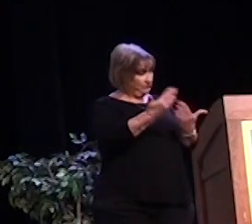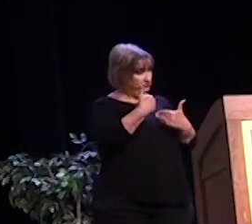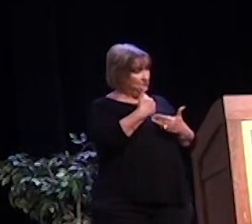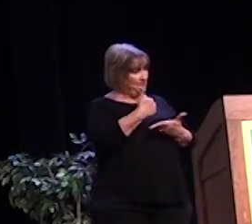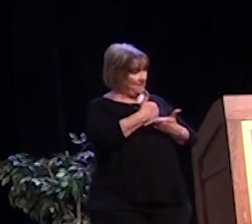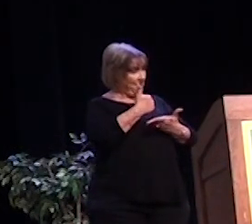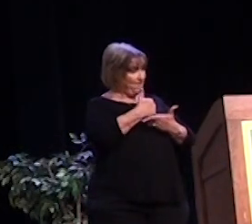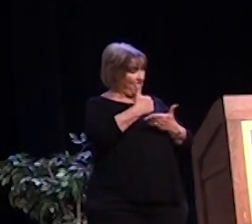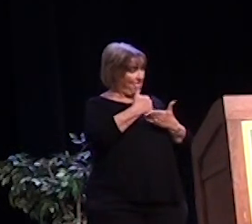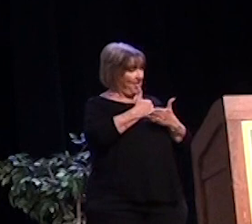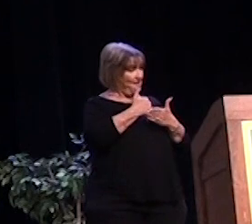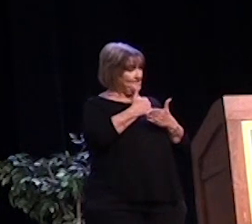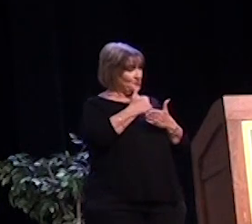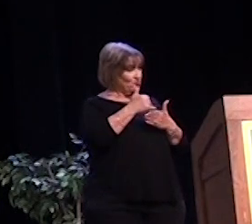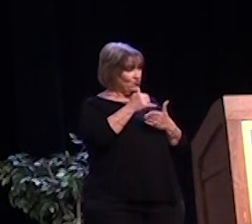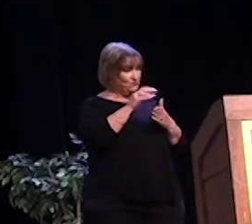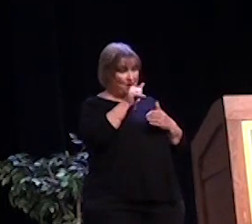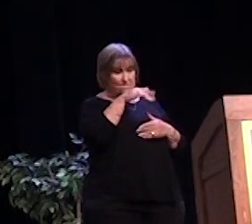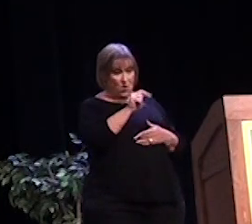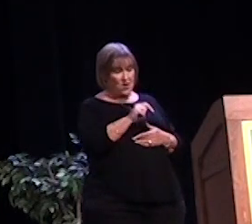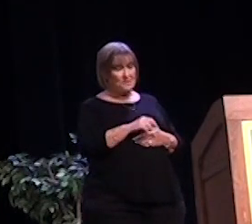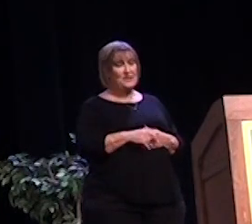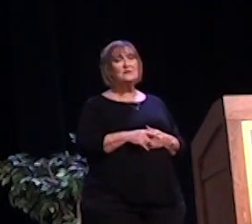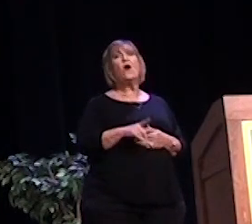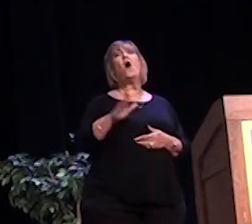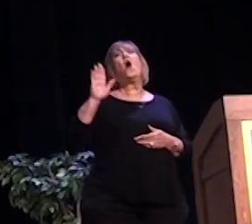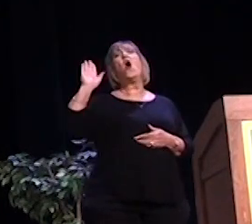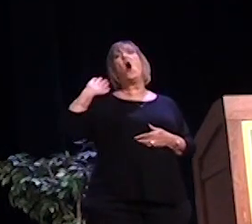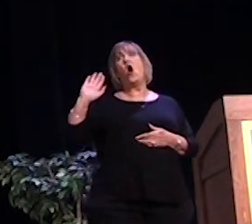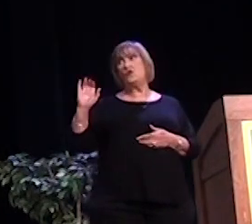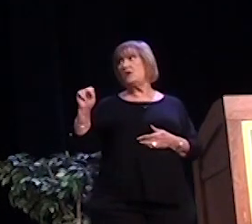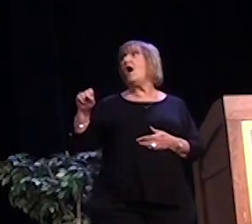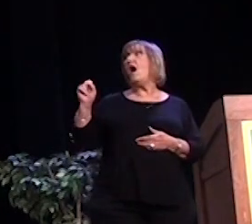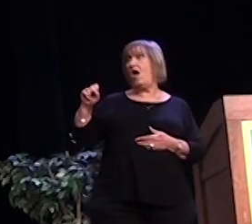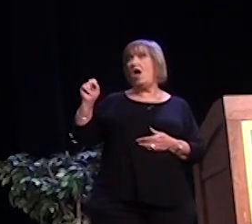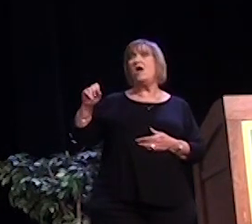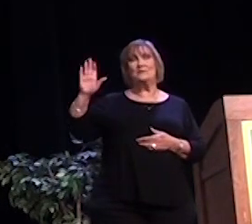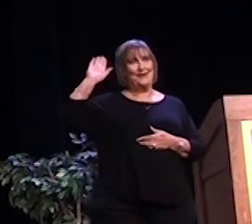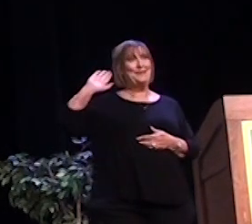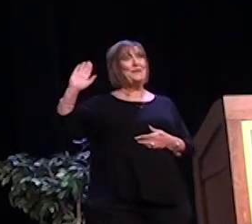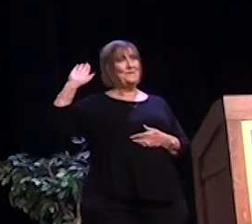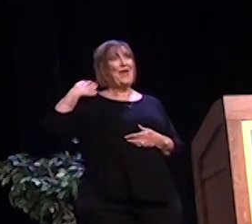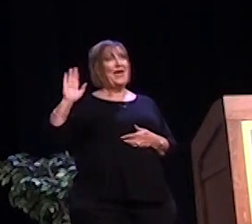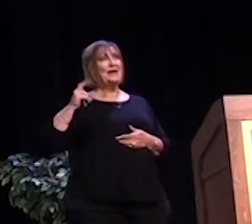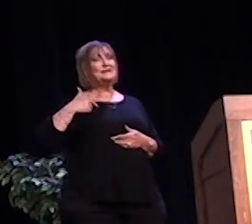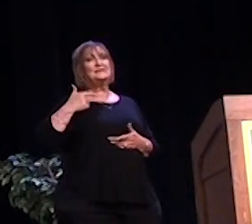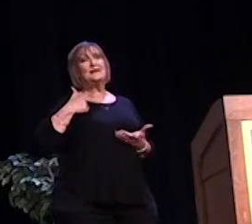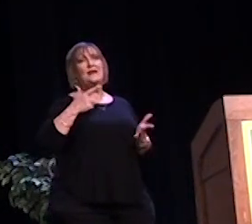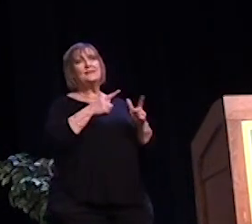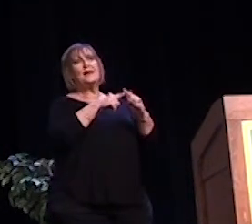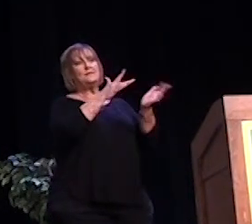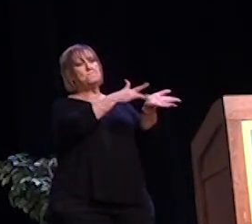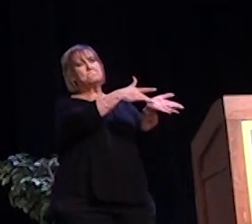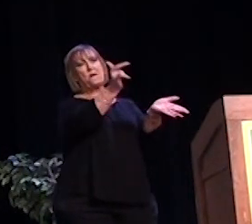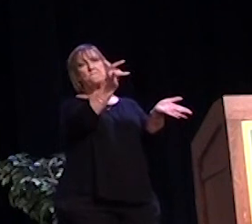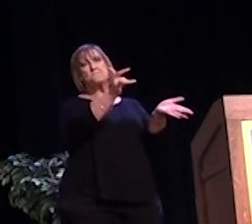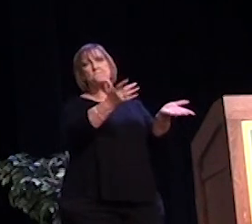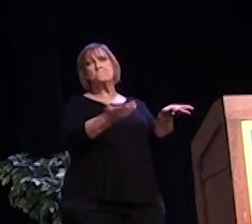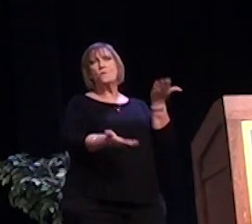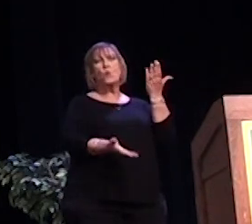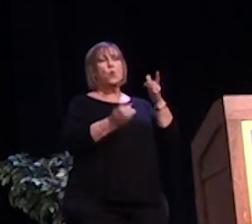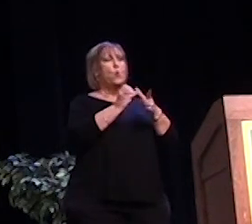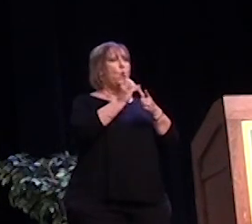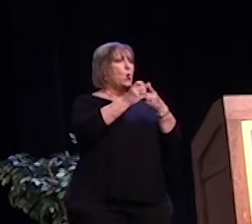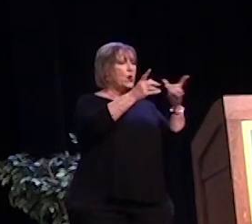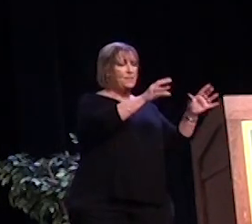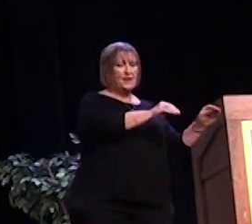seek housing? And somebody they probably answered that question yes, and maybe they got disappointed because it didn't